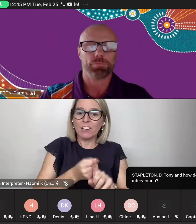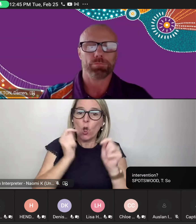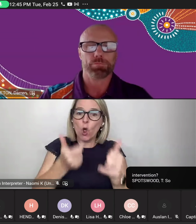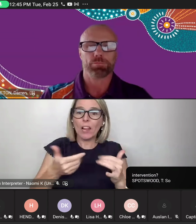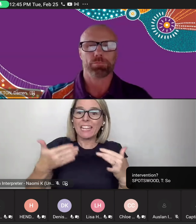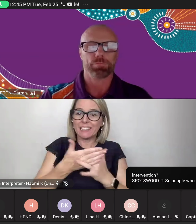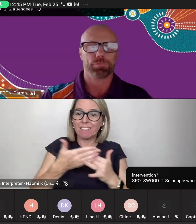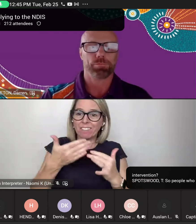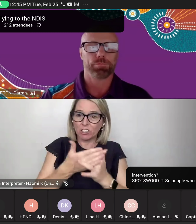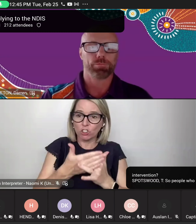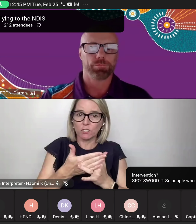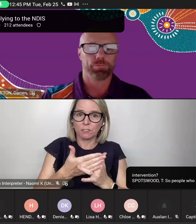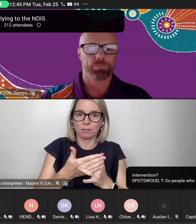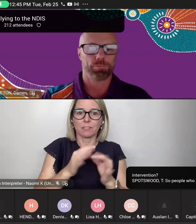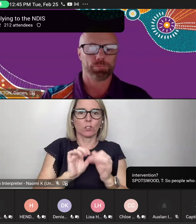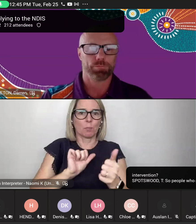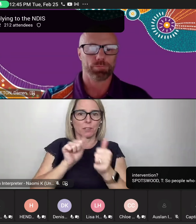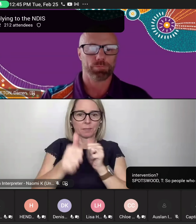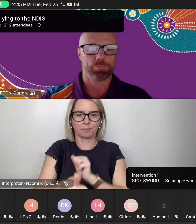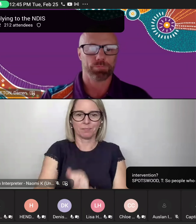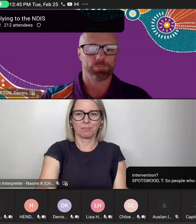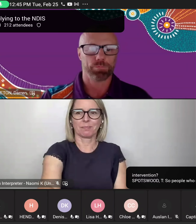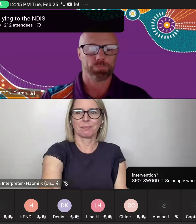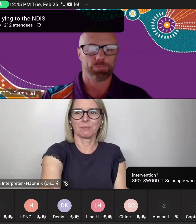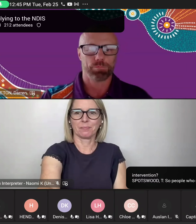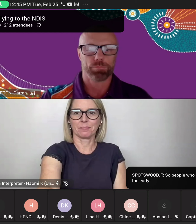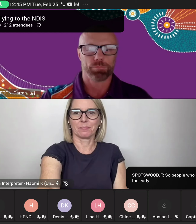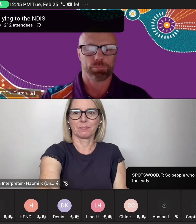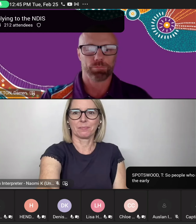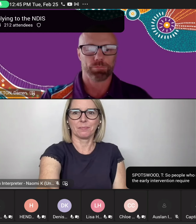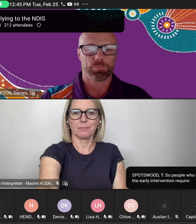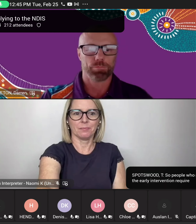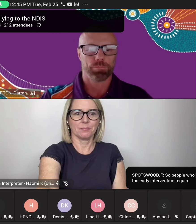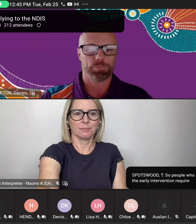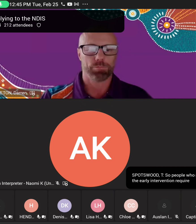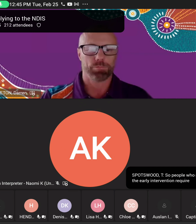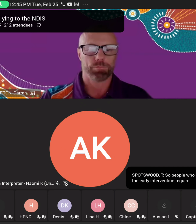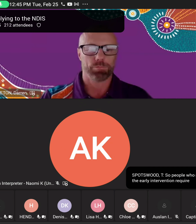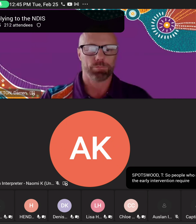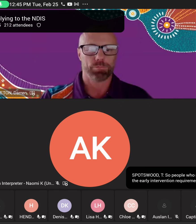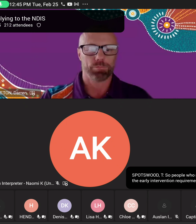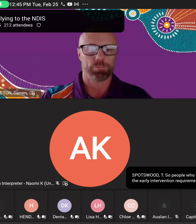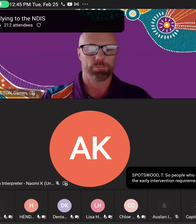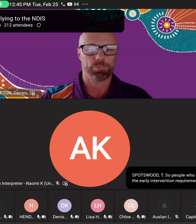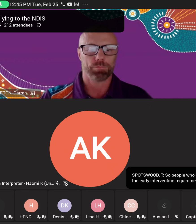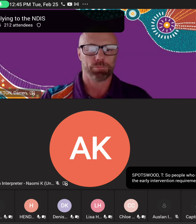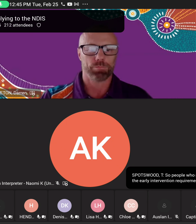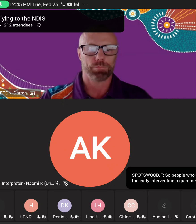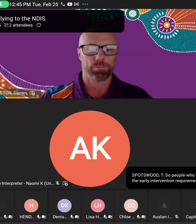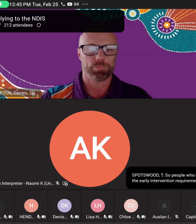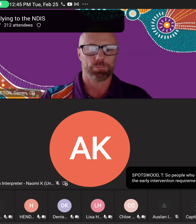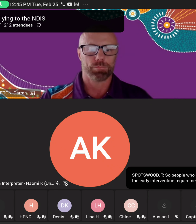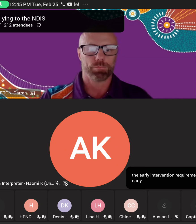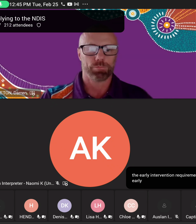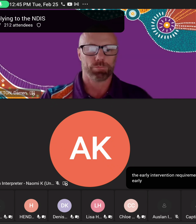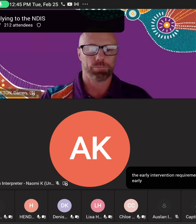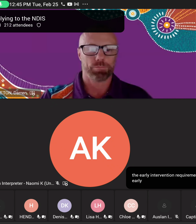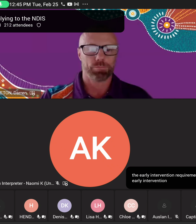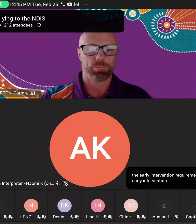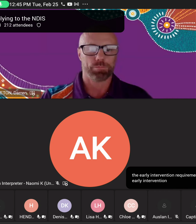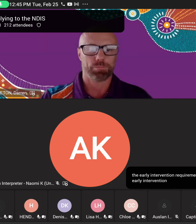So people who meet access to the NDIS under the early intervention requirements will be supported by the new